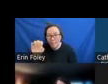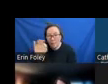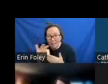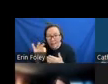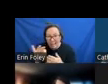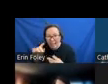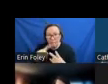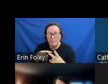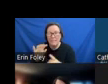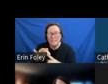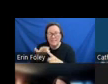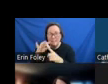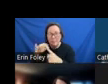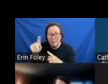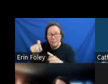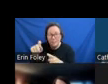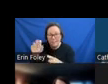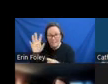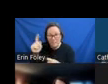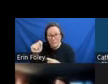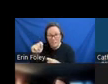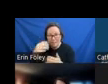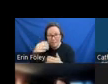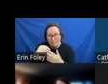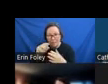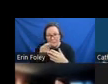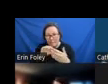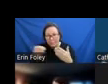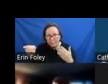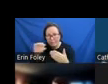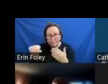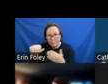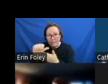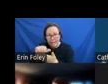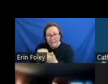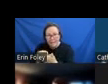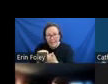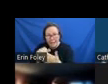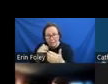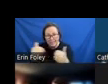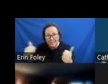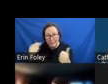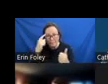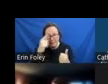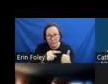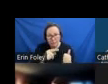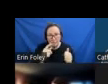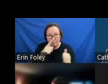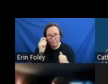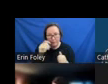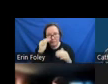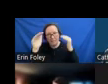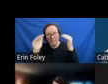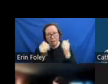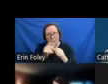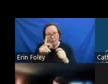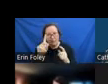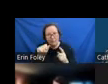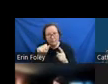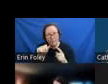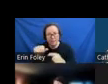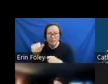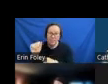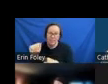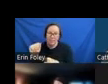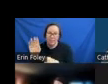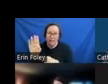This is a good place for me to say that nothing here constitutes legal, financial, or real estate advice. And then finally, develop